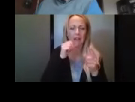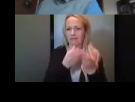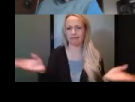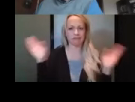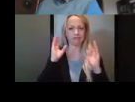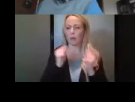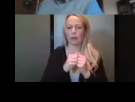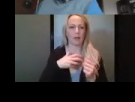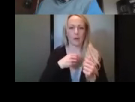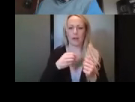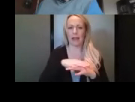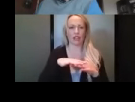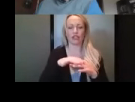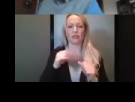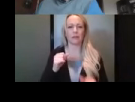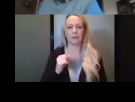matter.